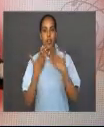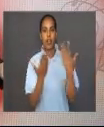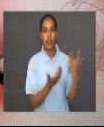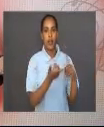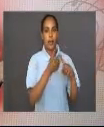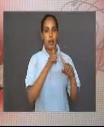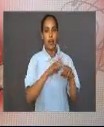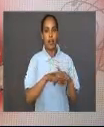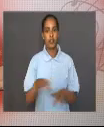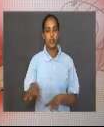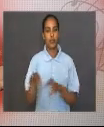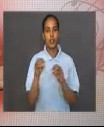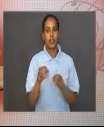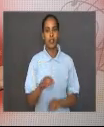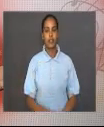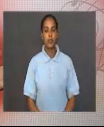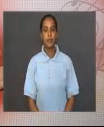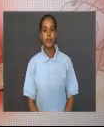Welcome back, students.